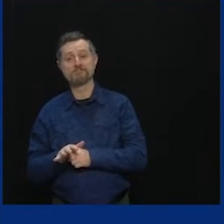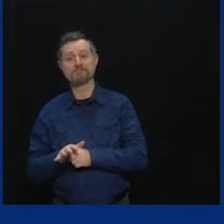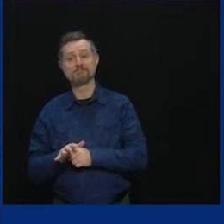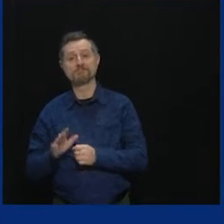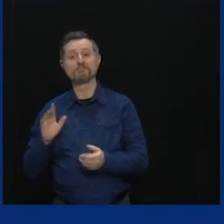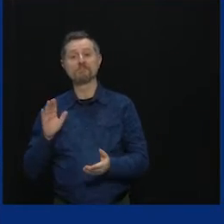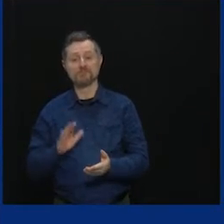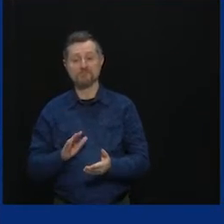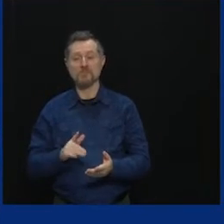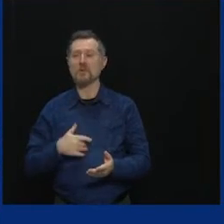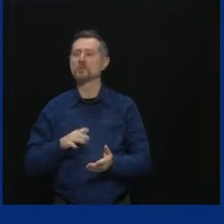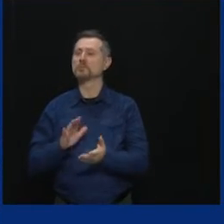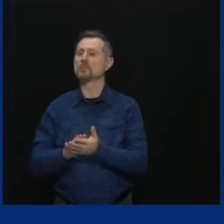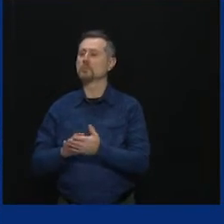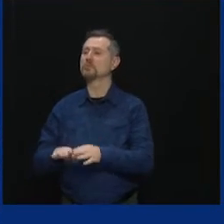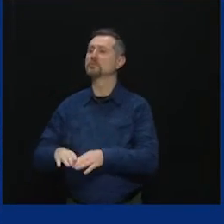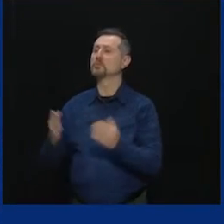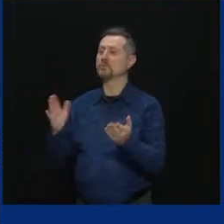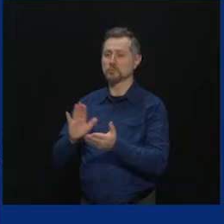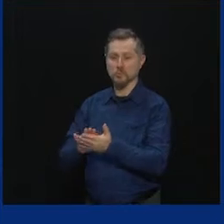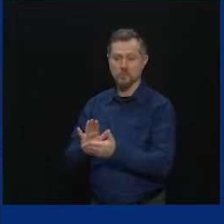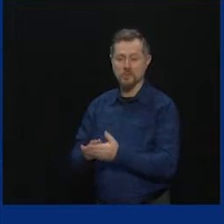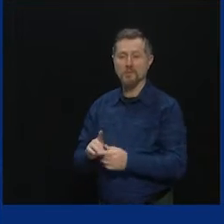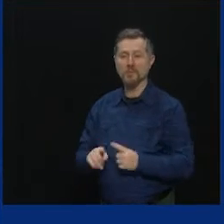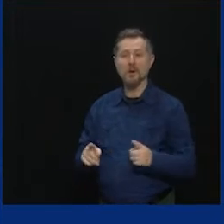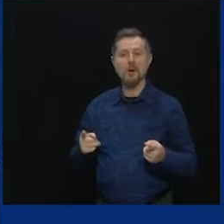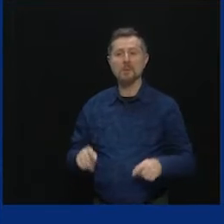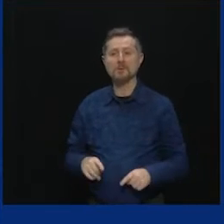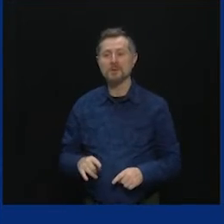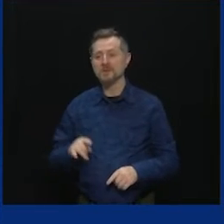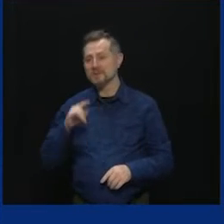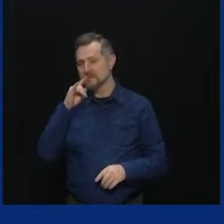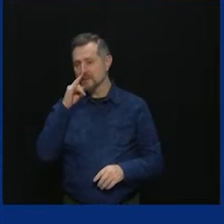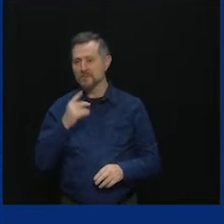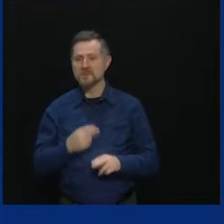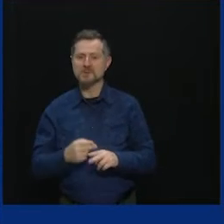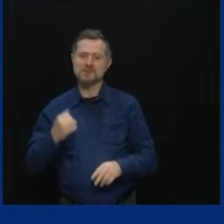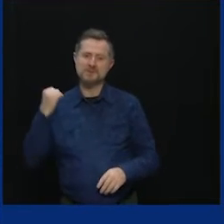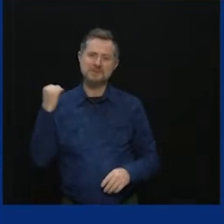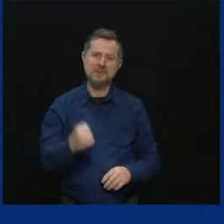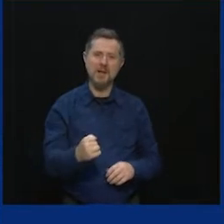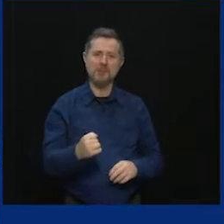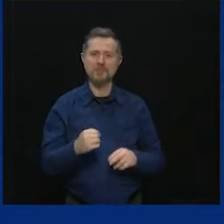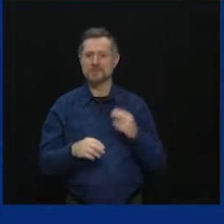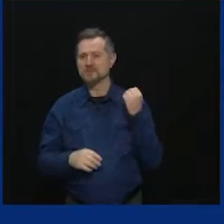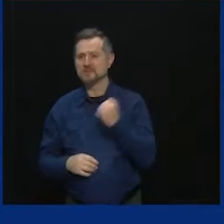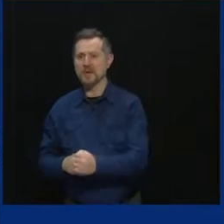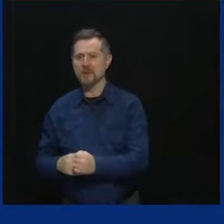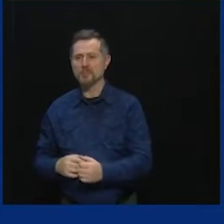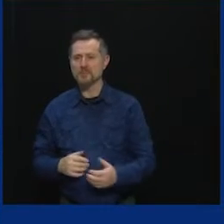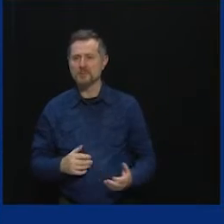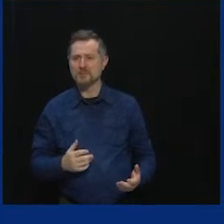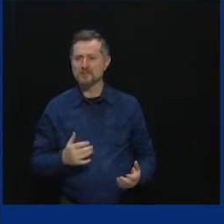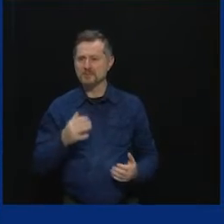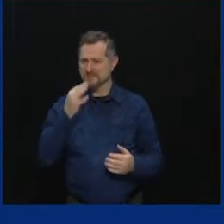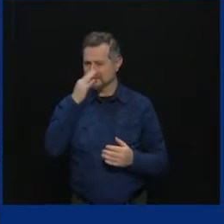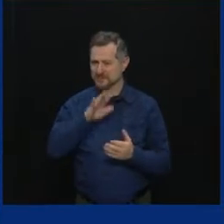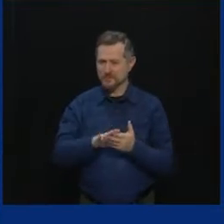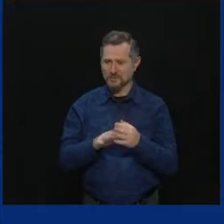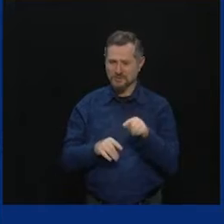the governor, there were back-to-back weeks of kids being stabbed right out front of their